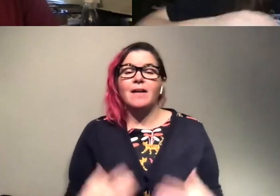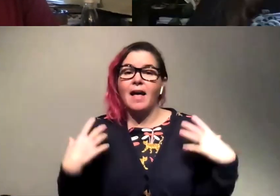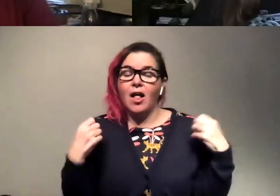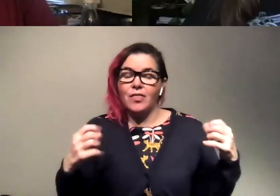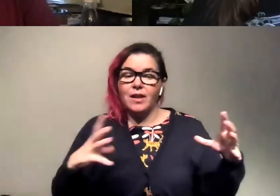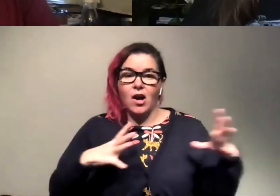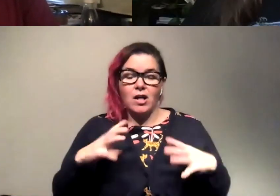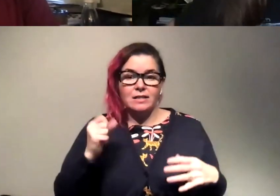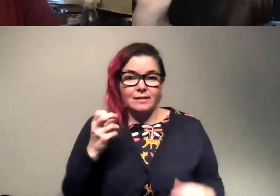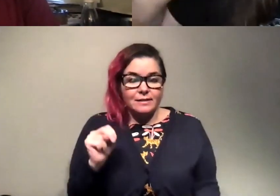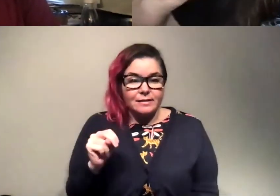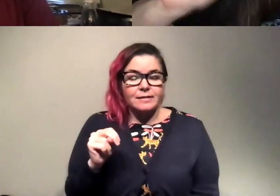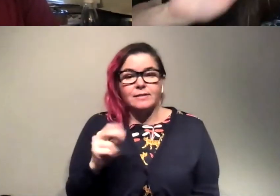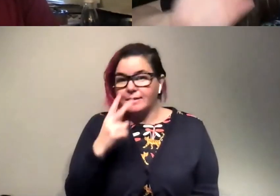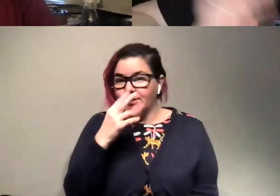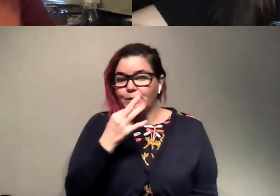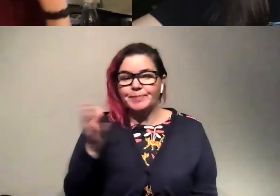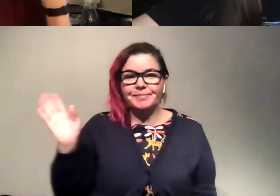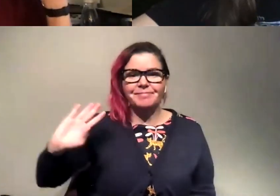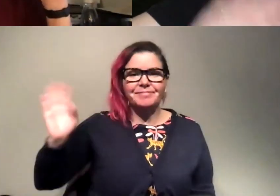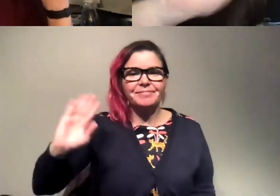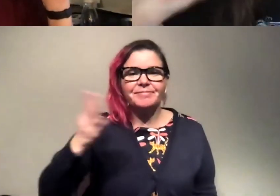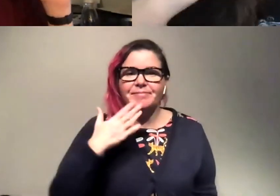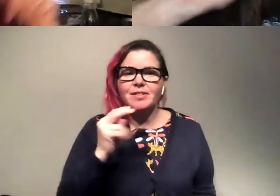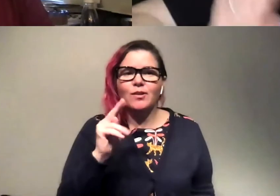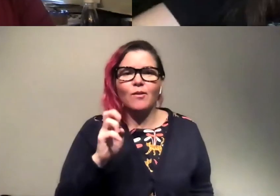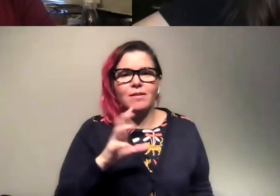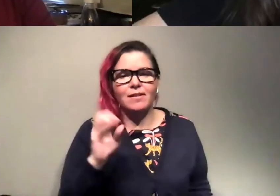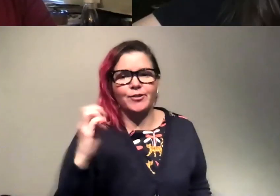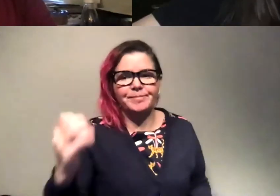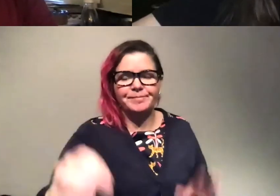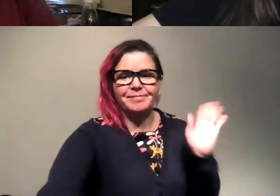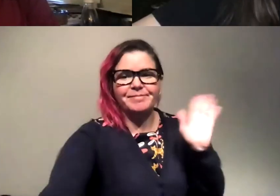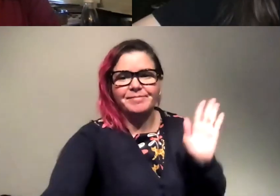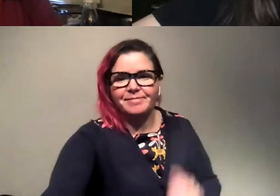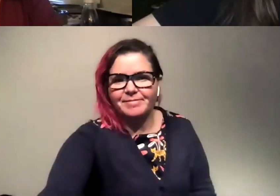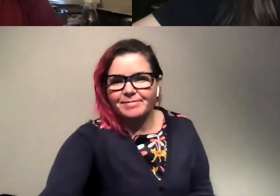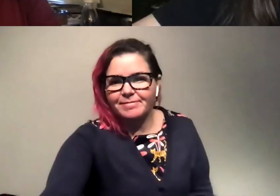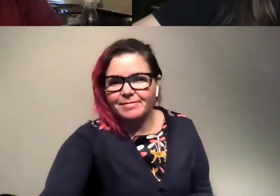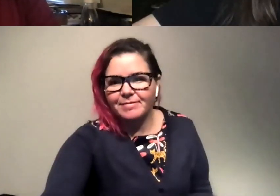season. We'll see you soon. Thank you again, Nichole and Erin. Bye. Thank you.